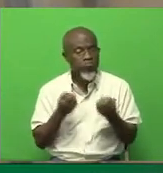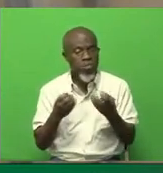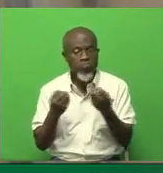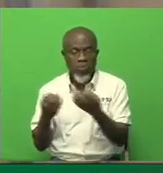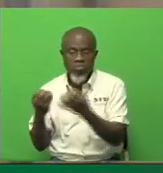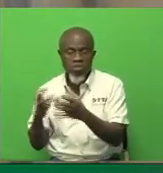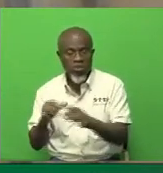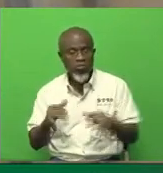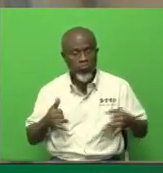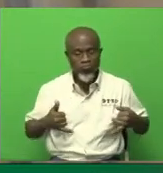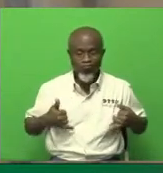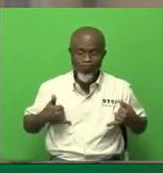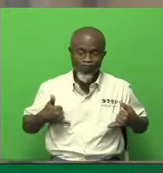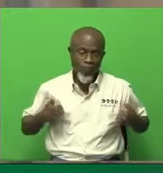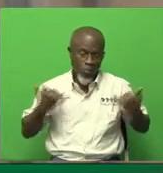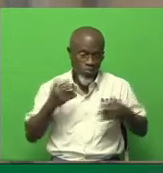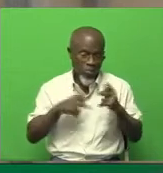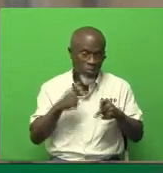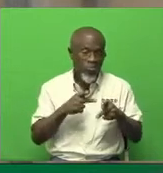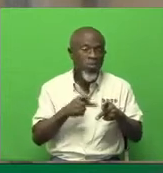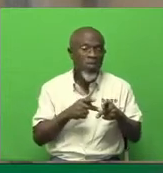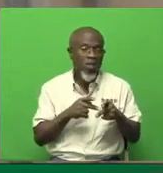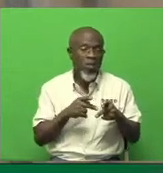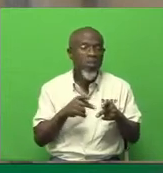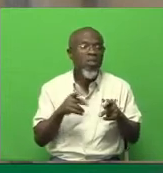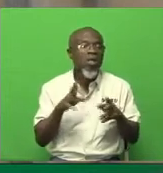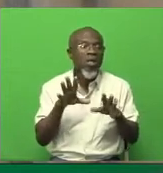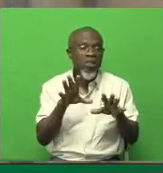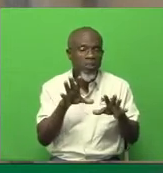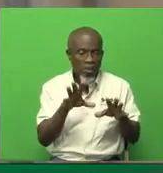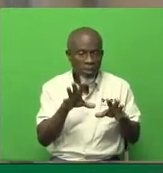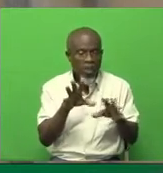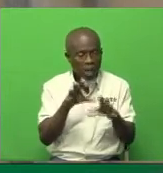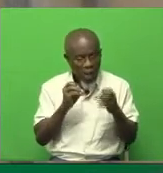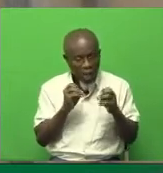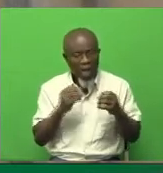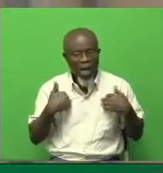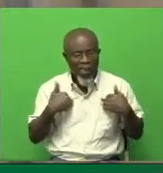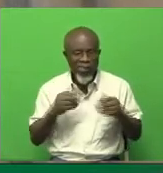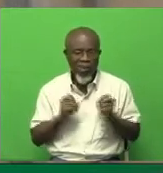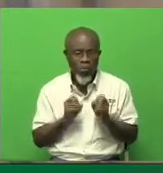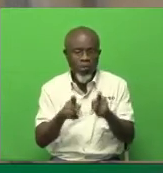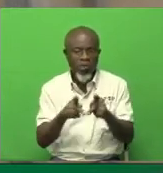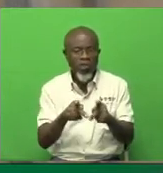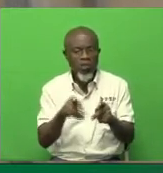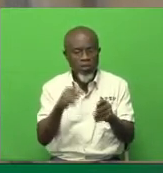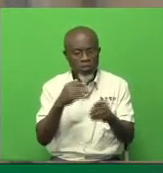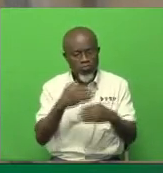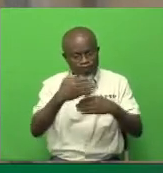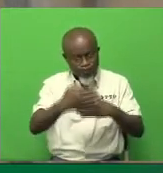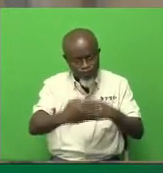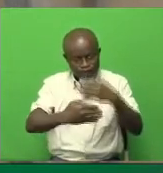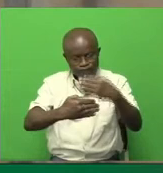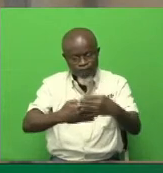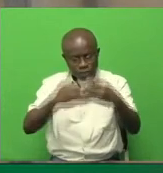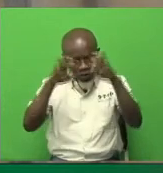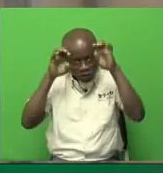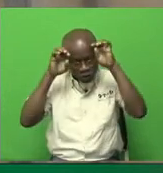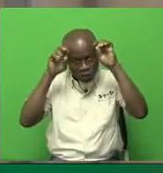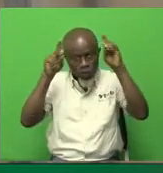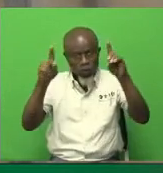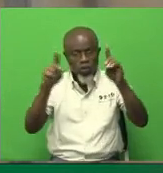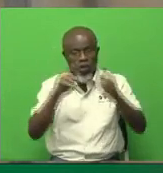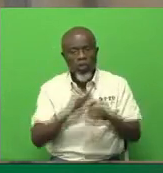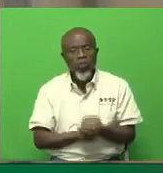from the careful work to afford them the opportunity to progress their education Madam speaker